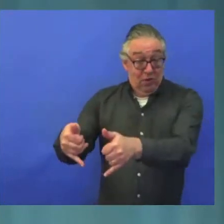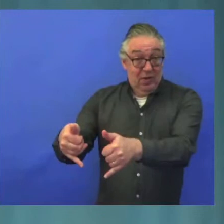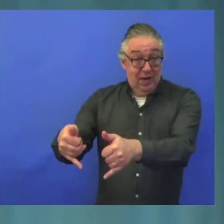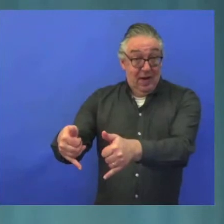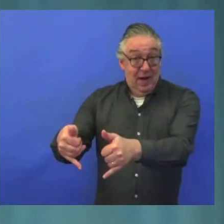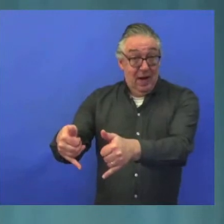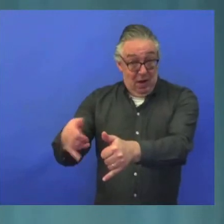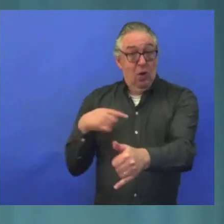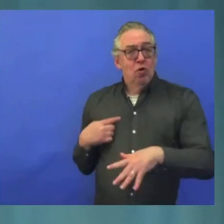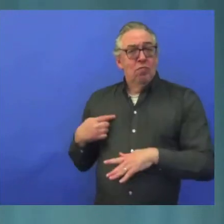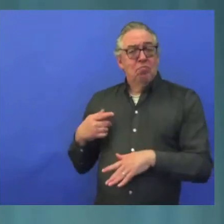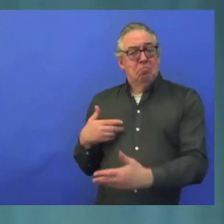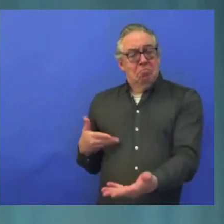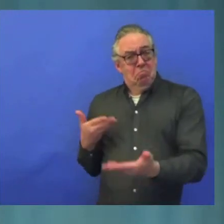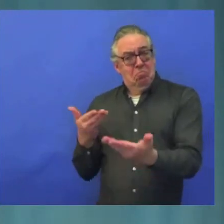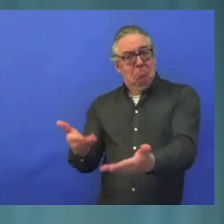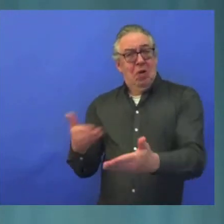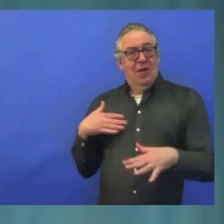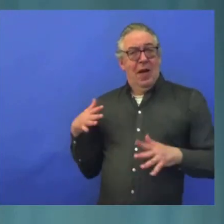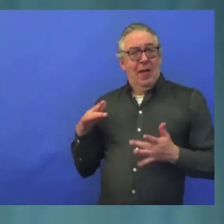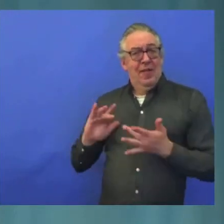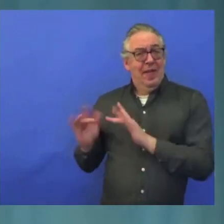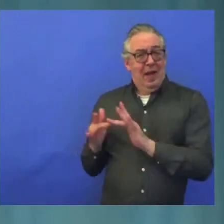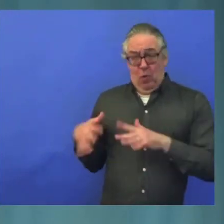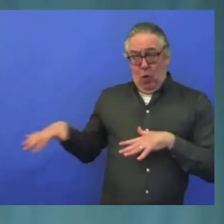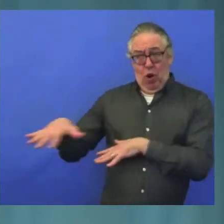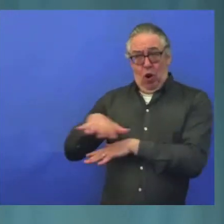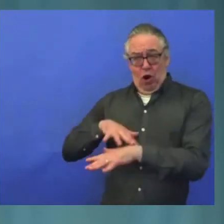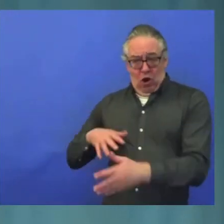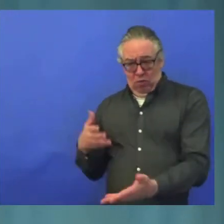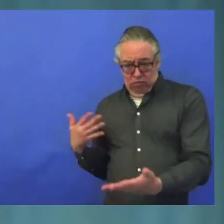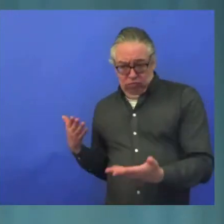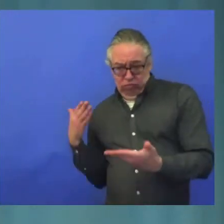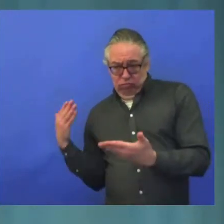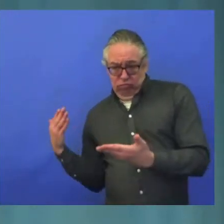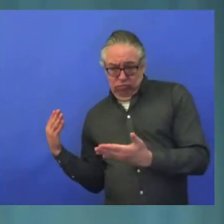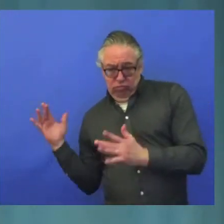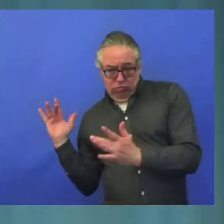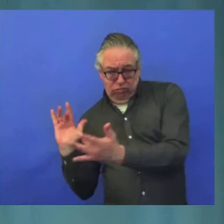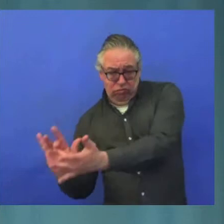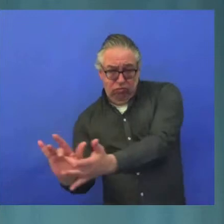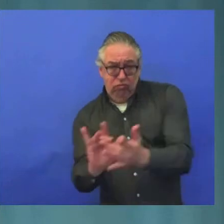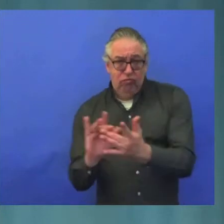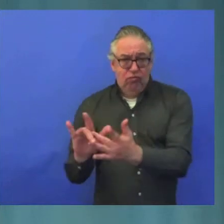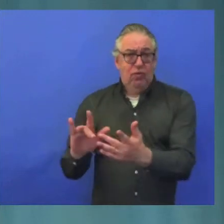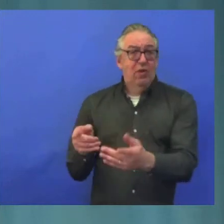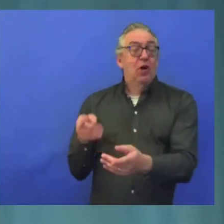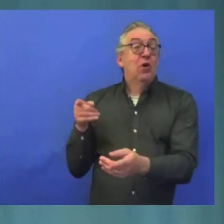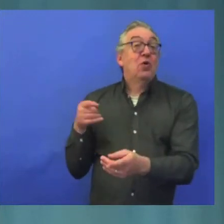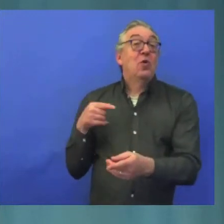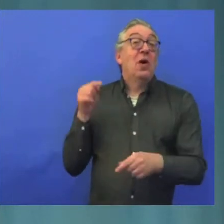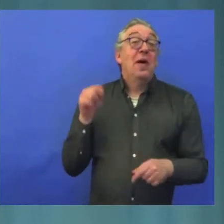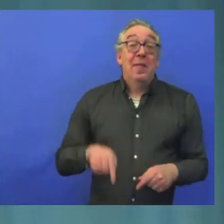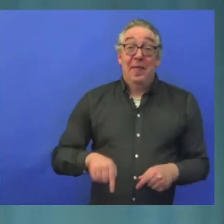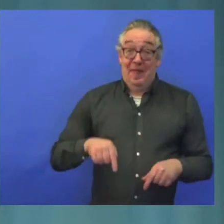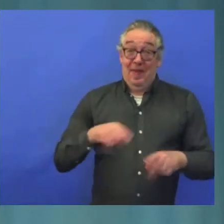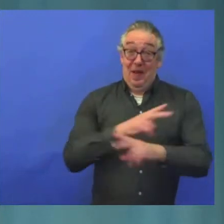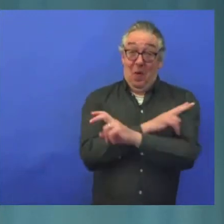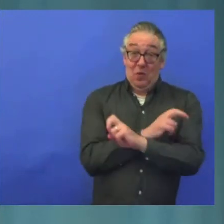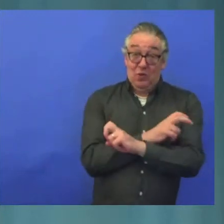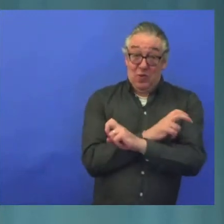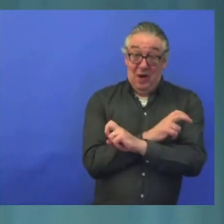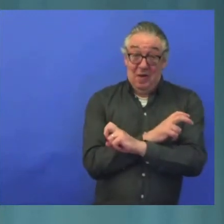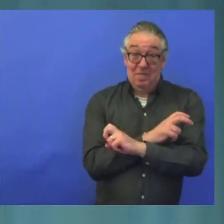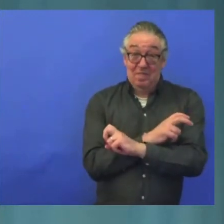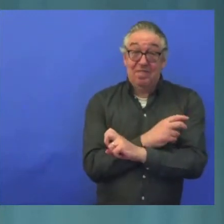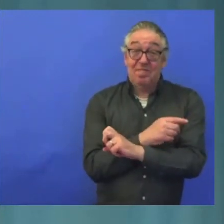that new bonds can be created in Austria. There will be zero barriers, a cooperation